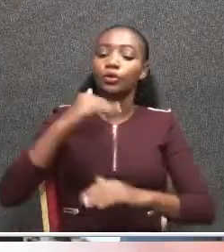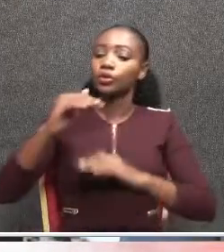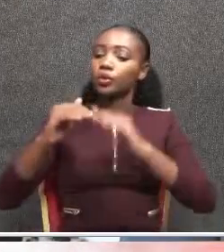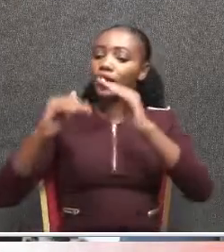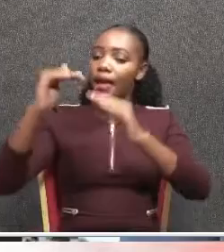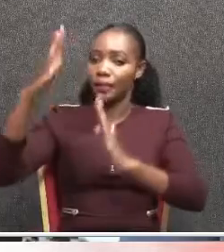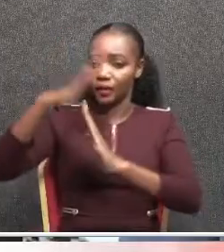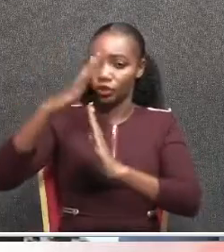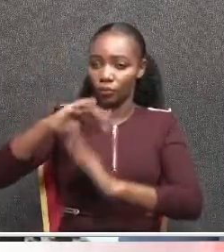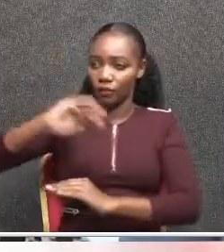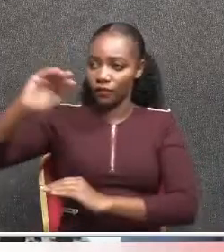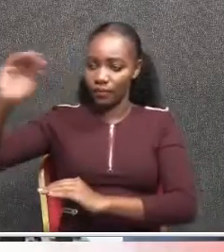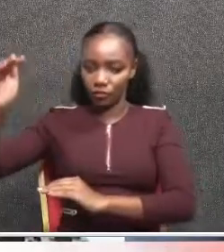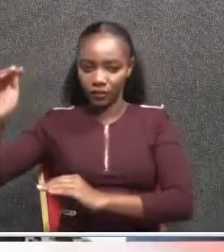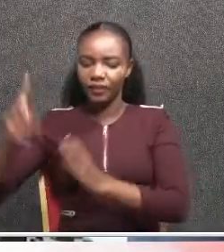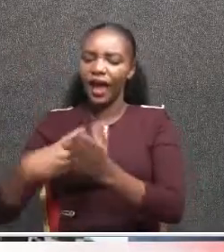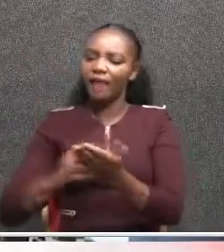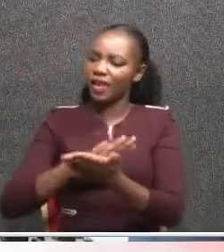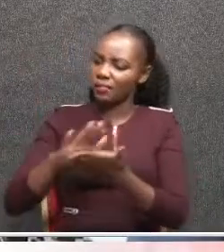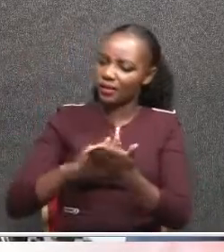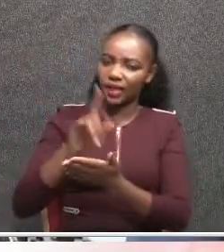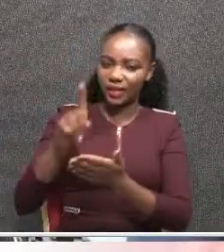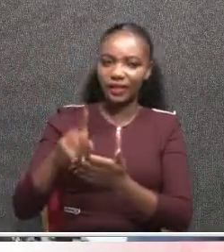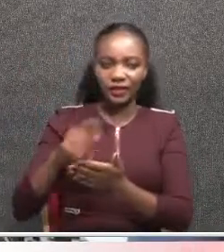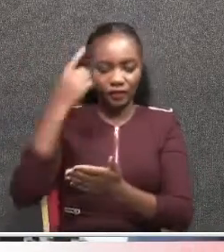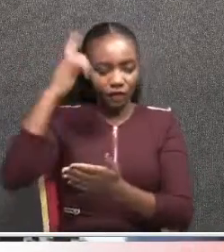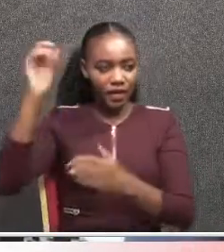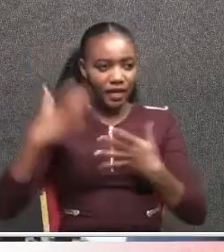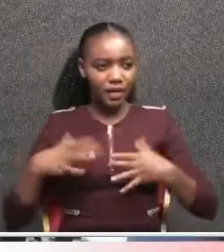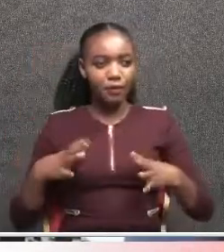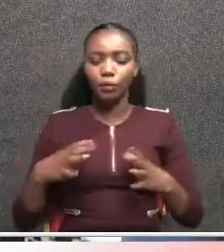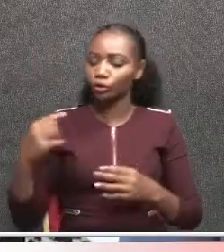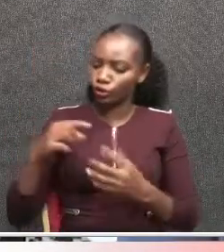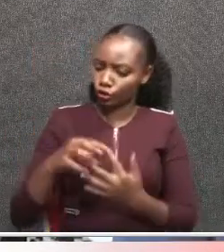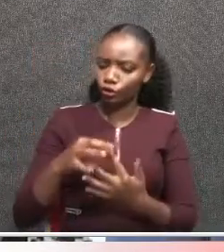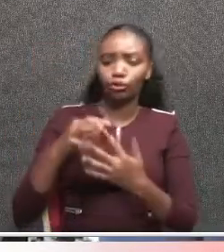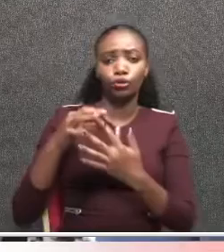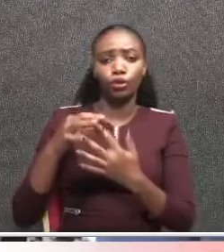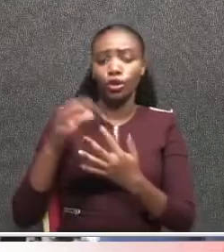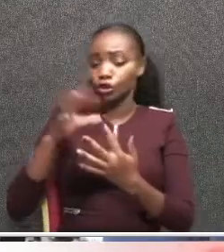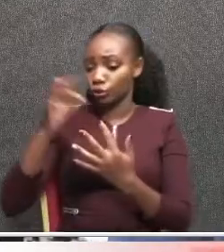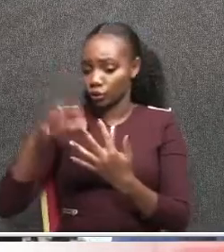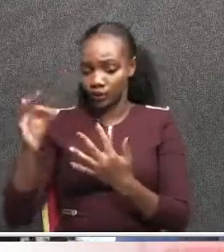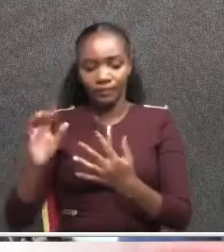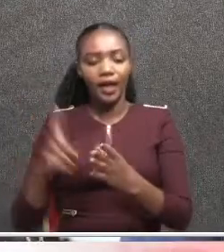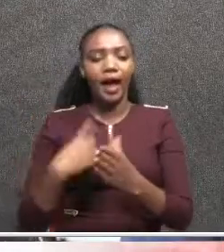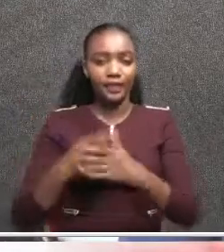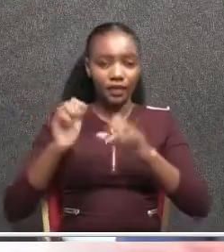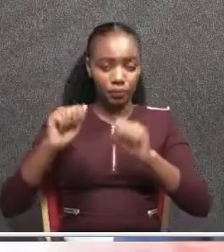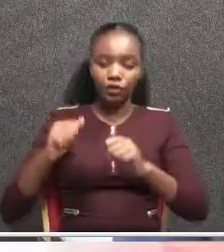is basically a march of Kenyan people to liberate themselves so that we can reach